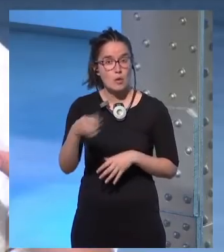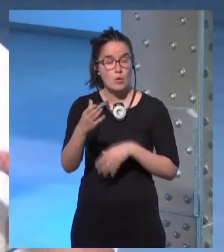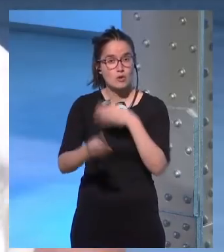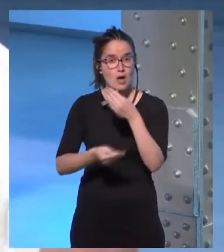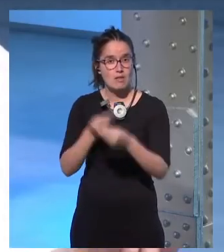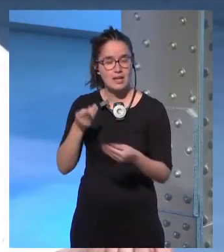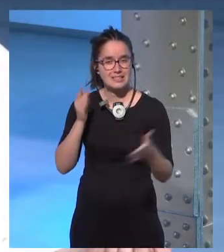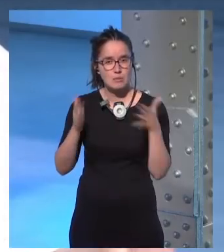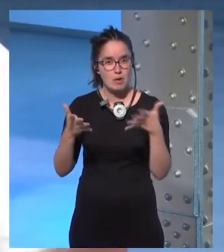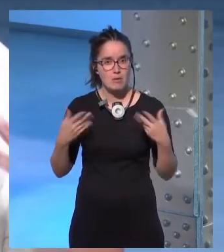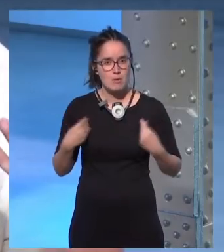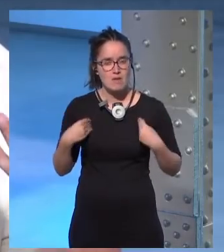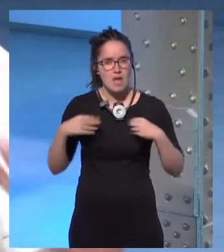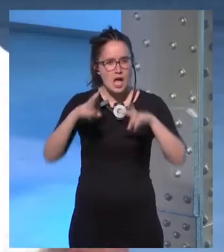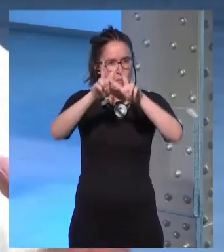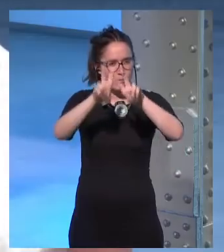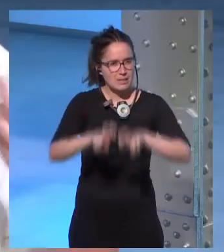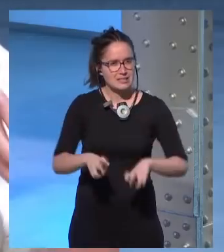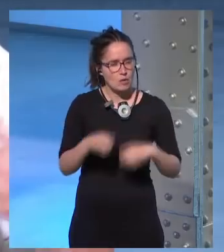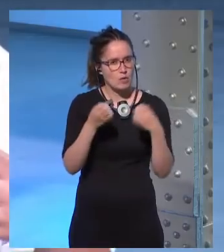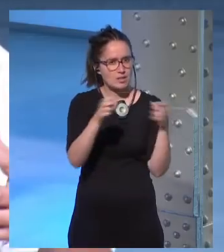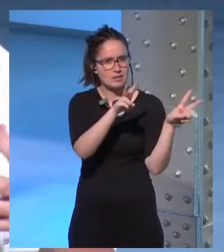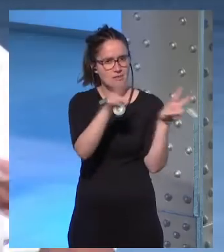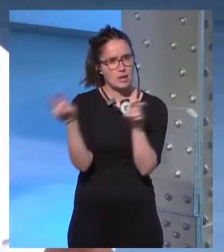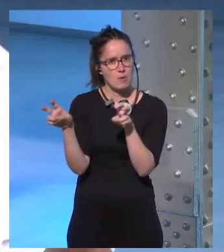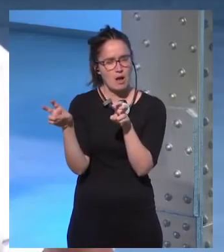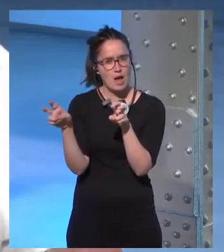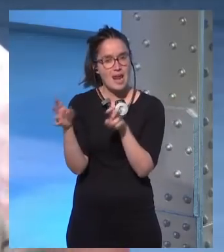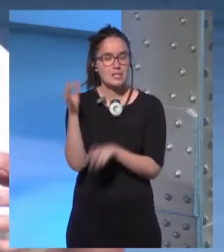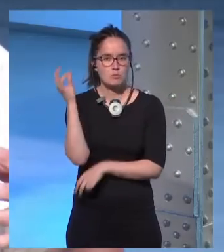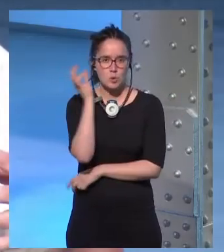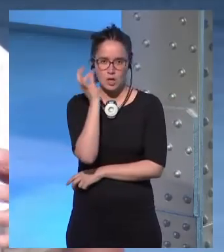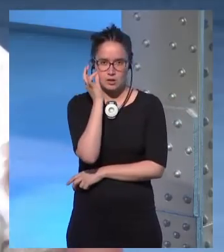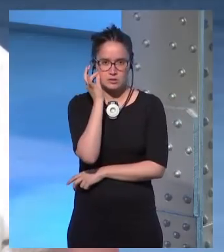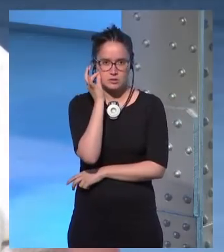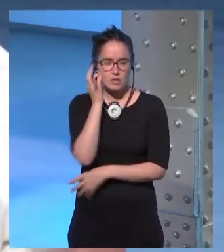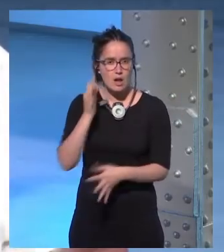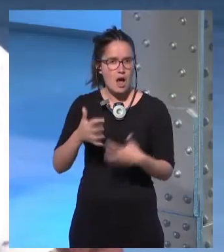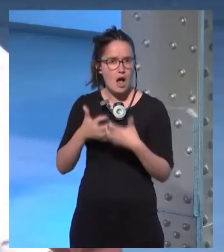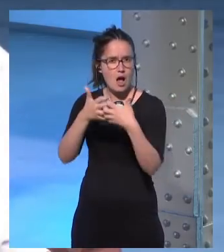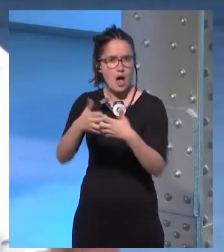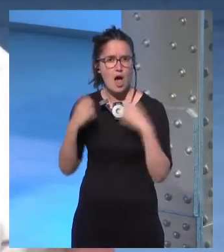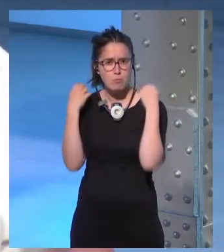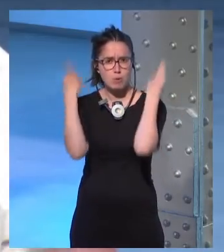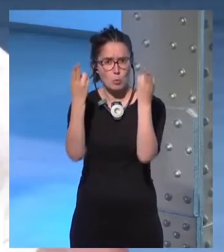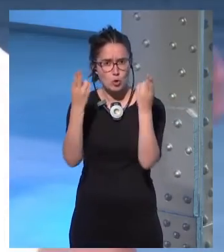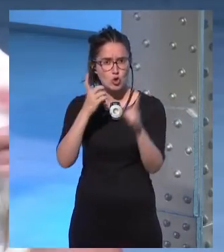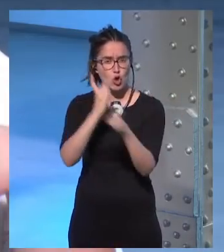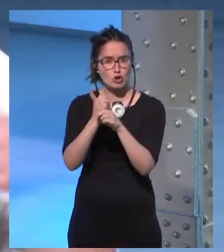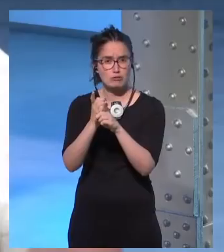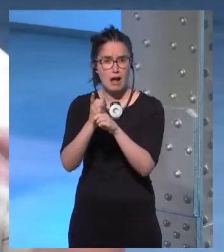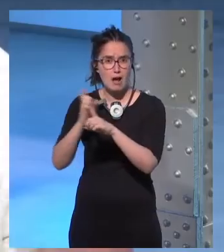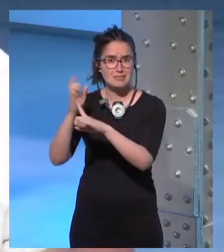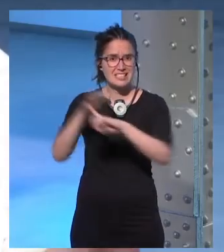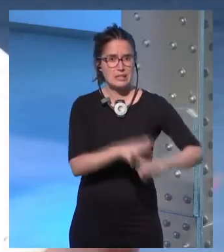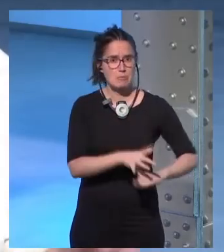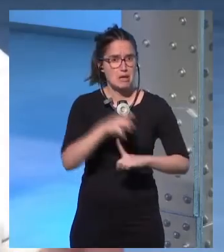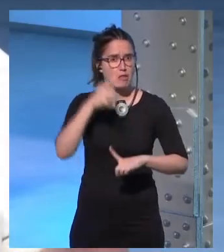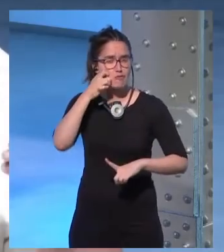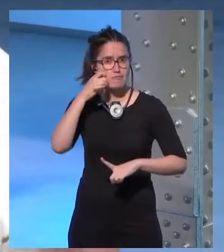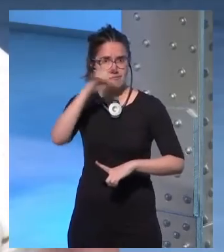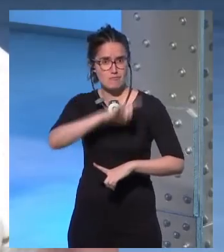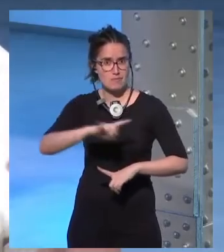And one of the statistics that left out for me in my research was that 20% of Umkhonto we Sizwe, which was the Spear of the Nation, the